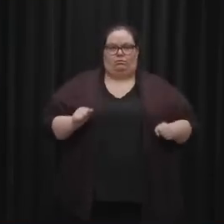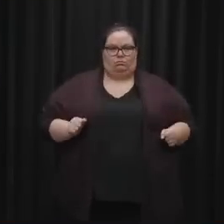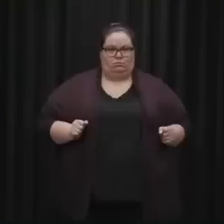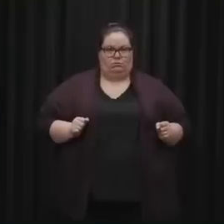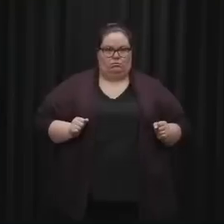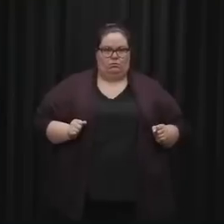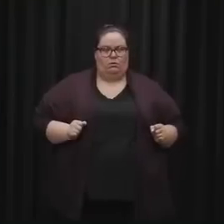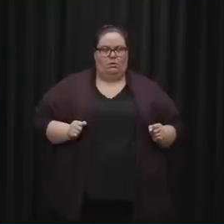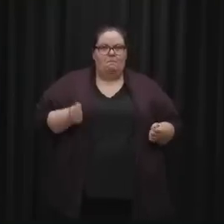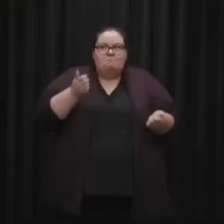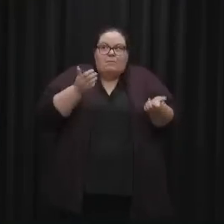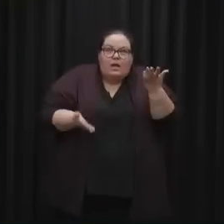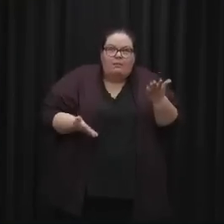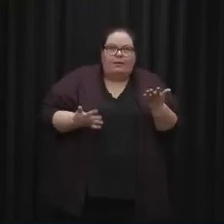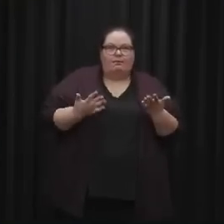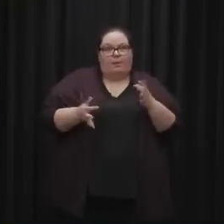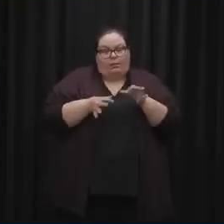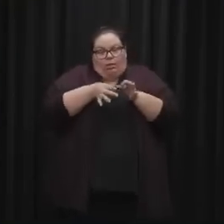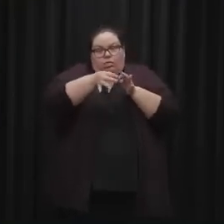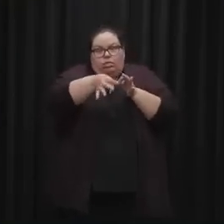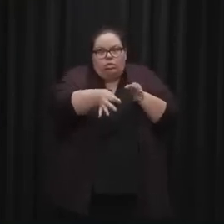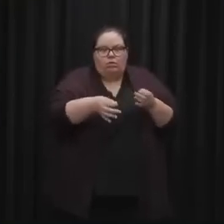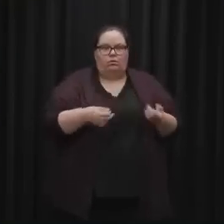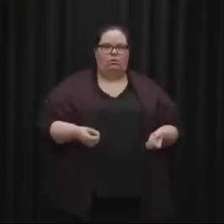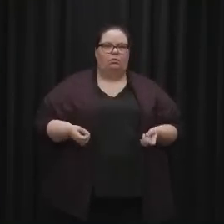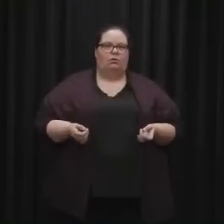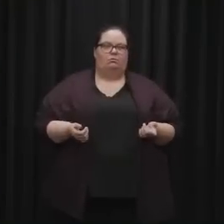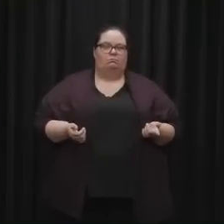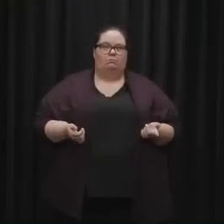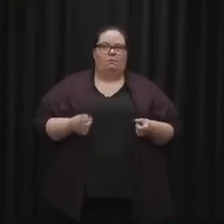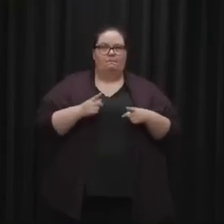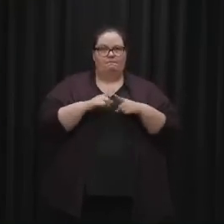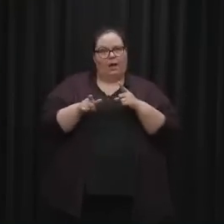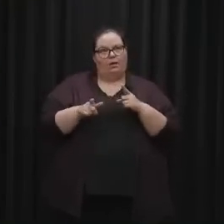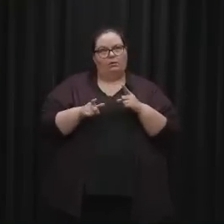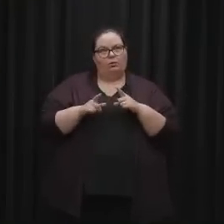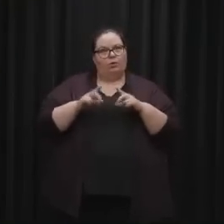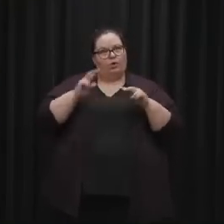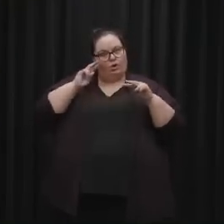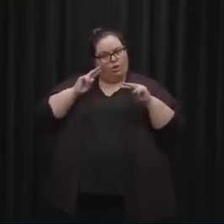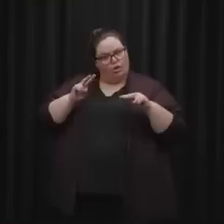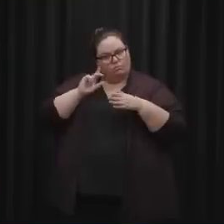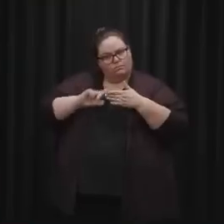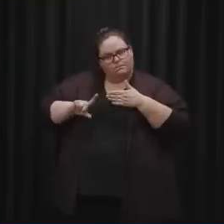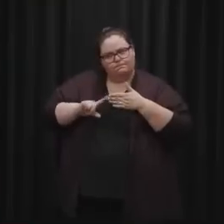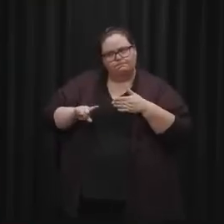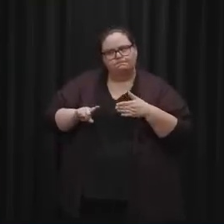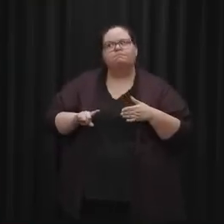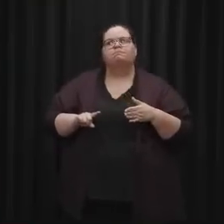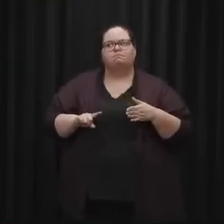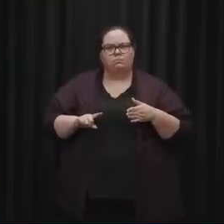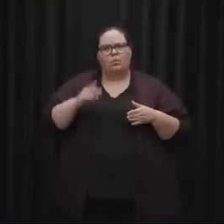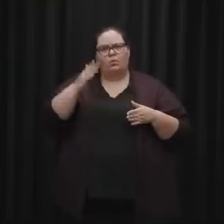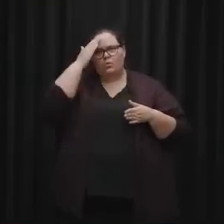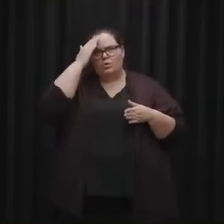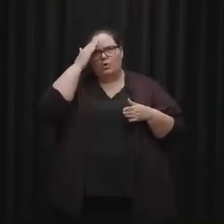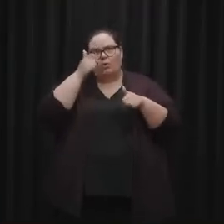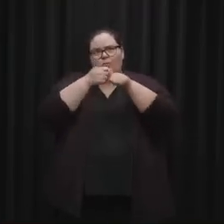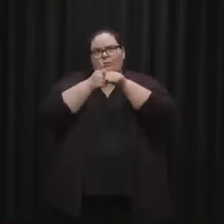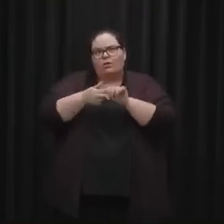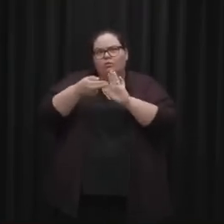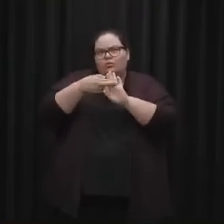we will implement this next week. It could be in a week or two out, but we're going to be in a position that we understand our adherence